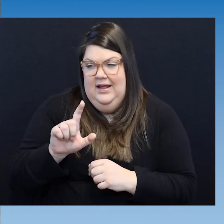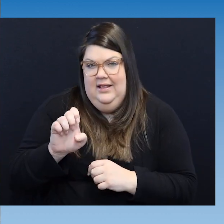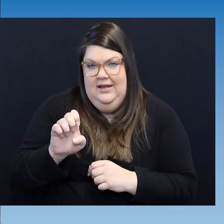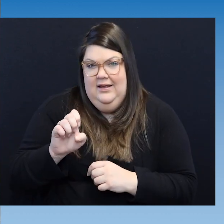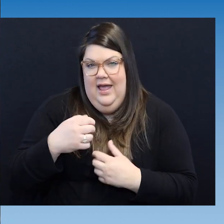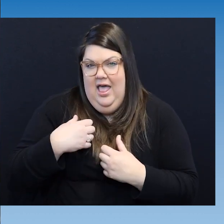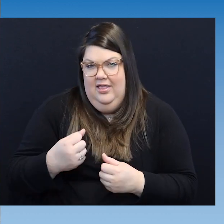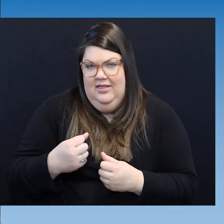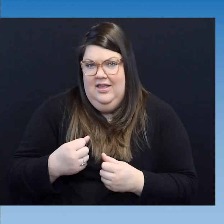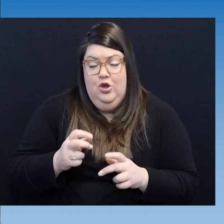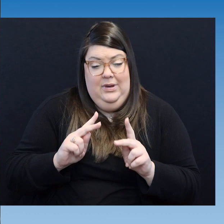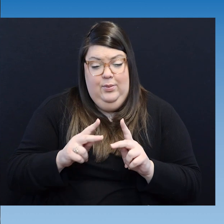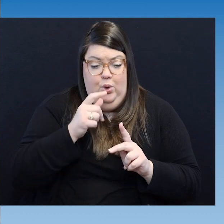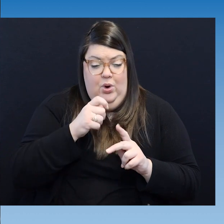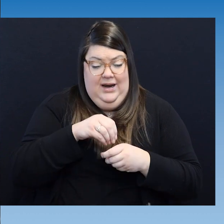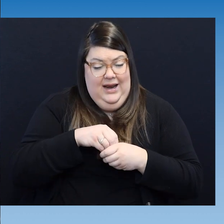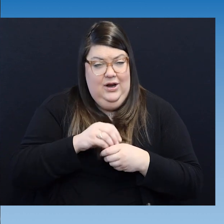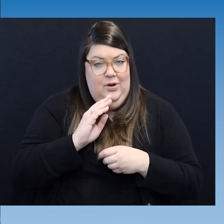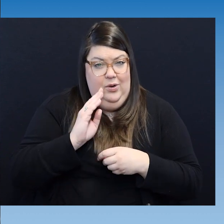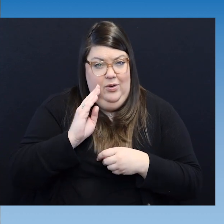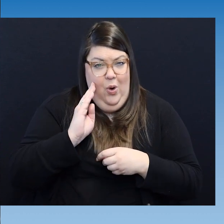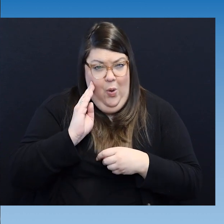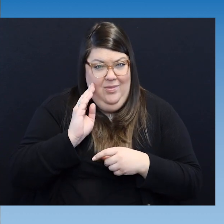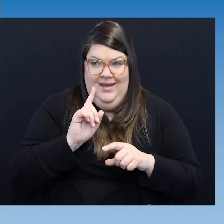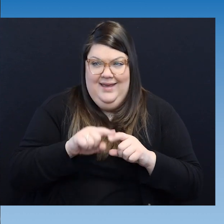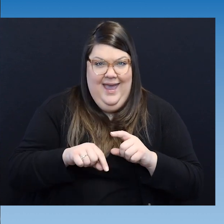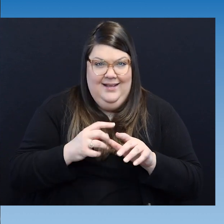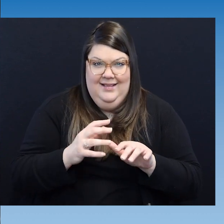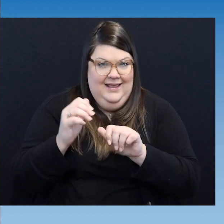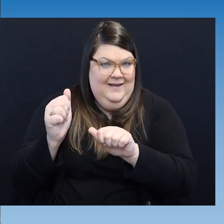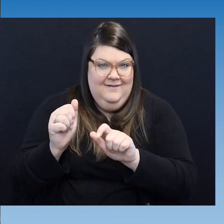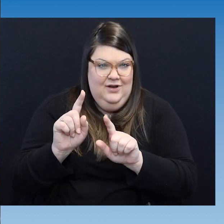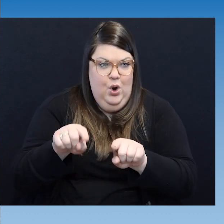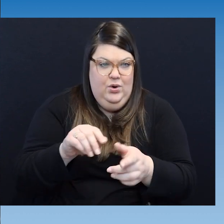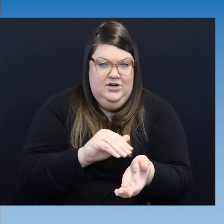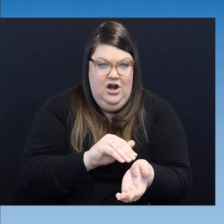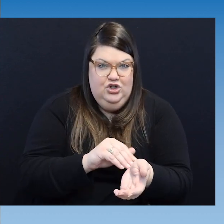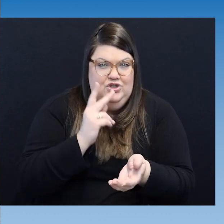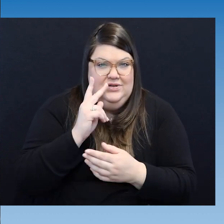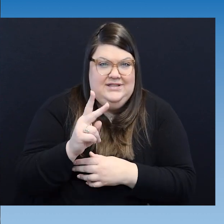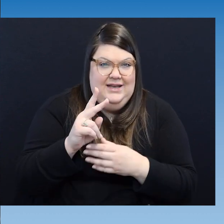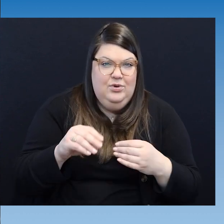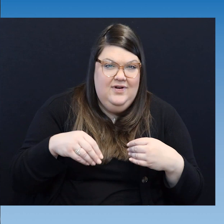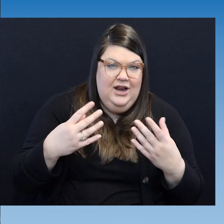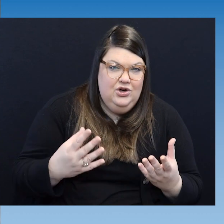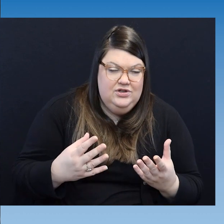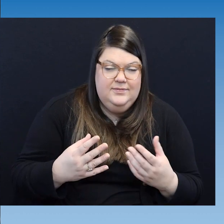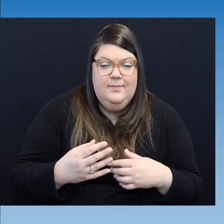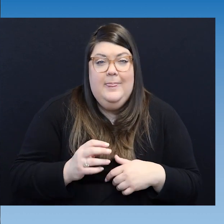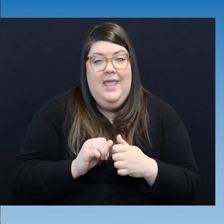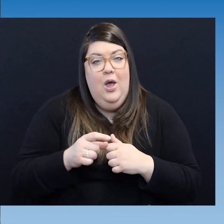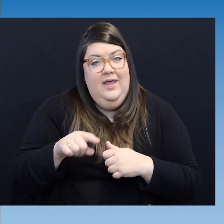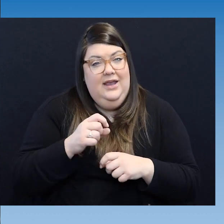not able to get into doctors or to see others or their providers, and they can